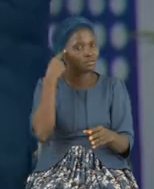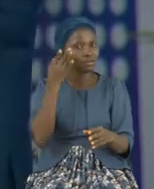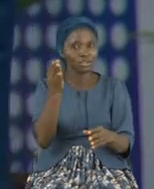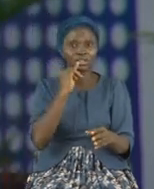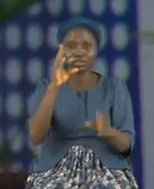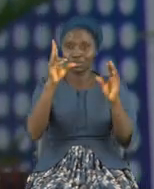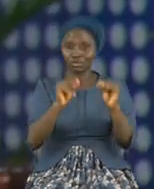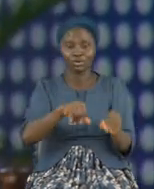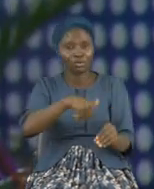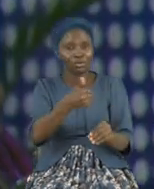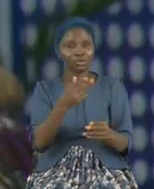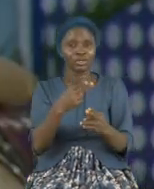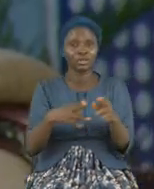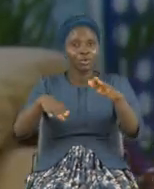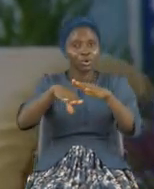name under heaven.